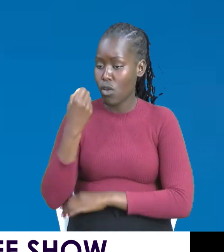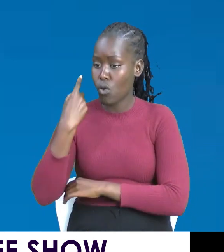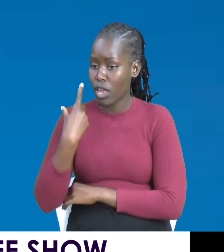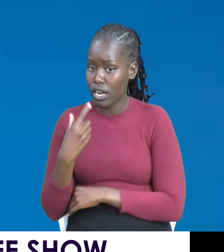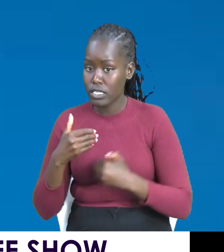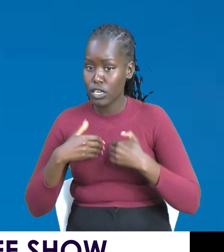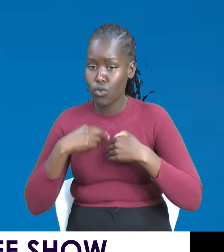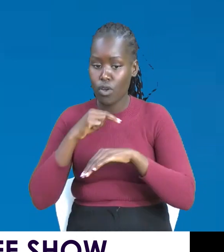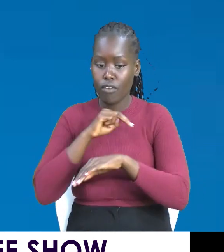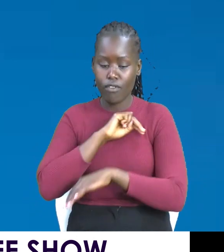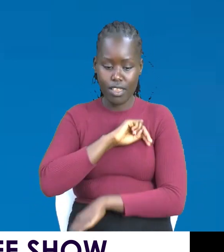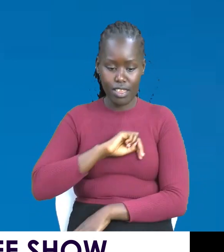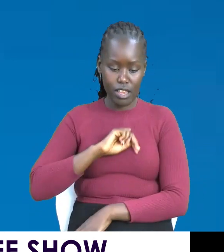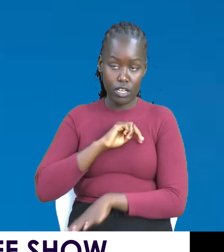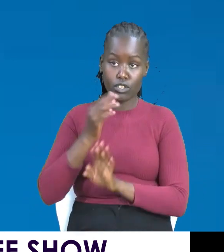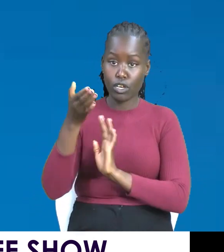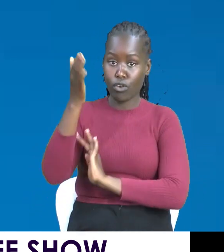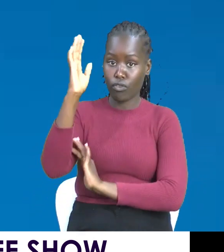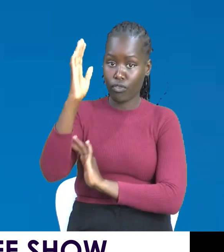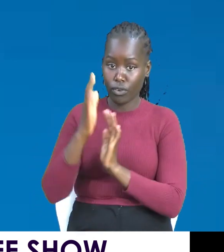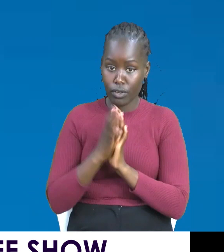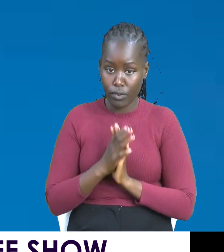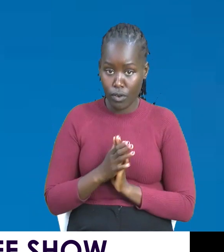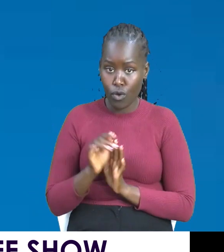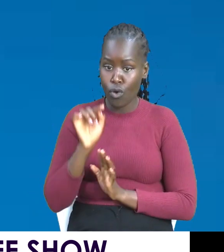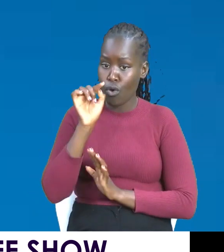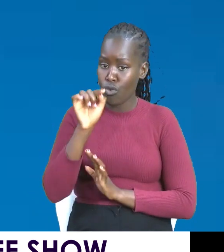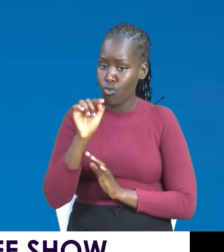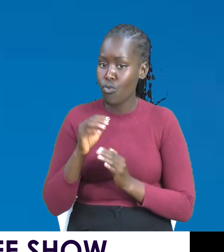have the nature of God in you. You are the